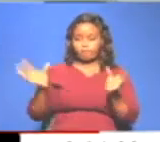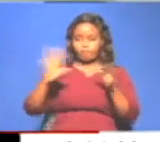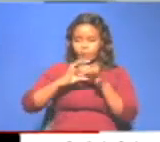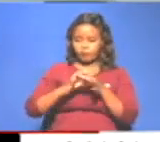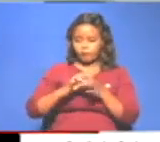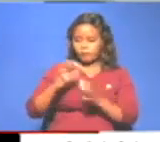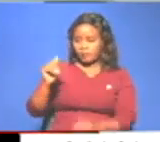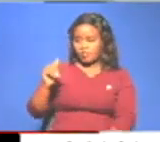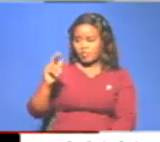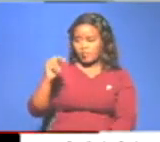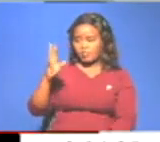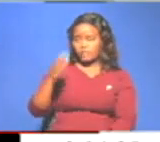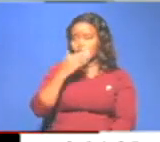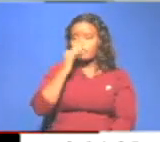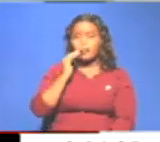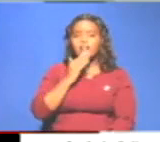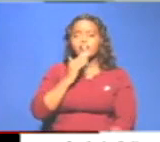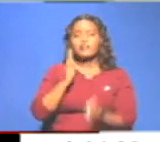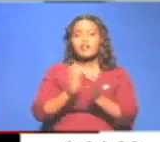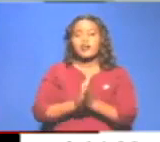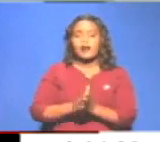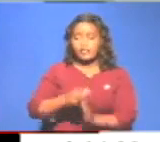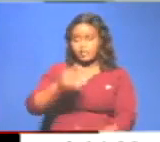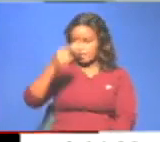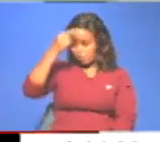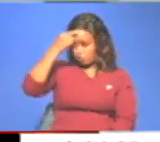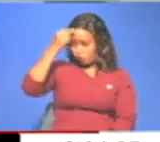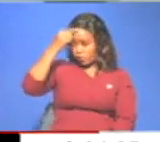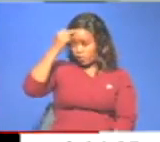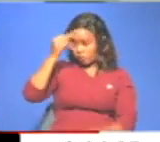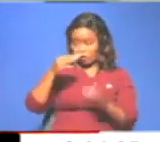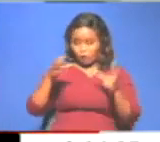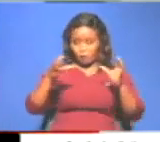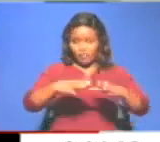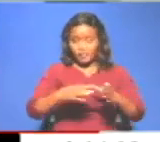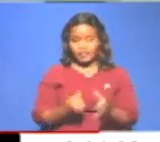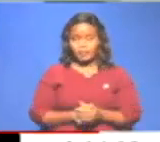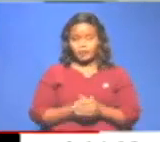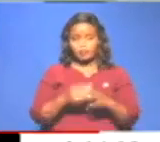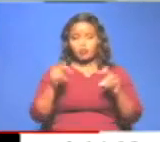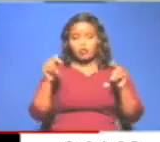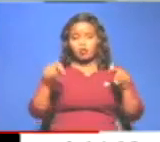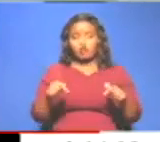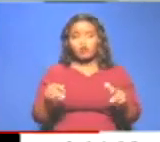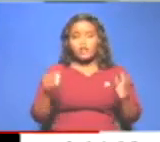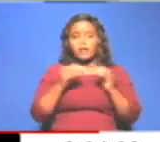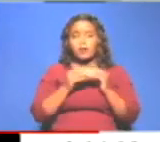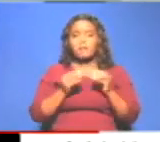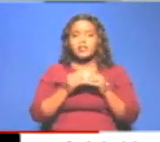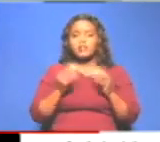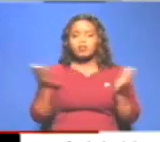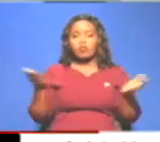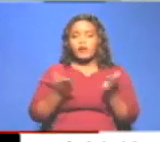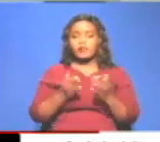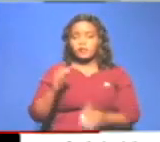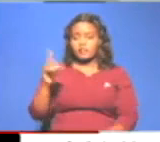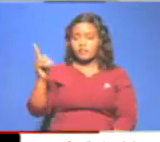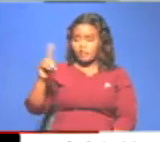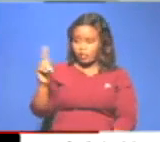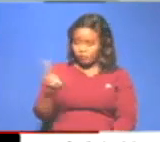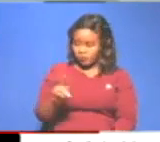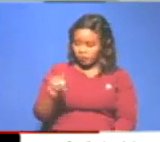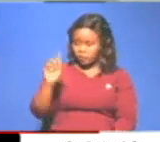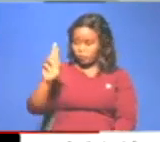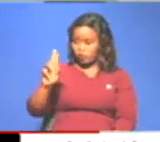and Moses Wetangula's Ford Kenya parties. At a meeting chaired by the Deputy President William Ruto in Nairobi, the UDA allied